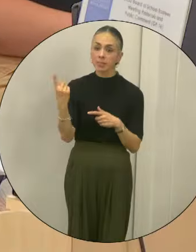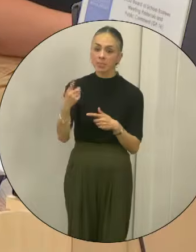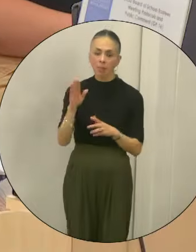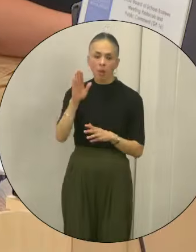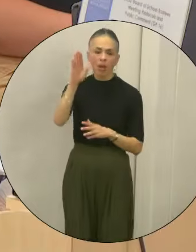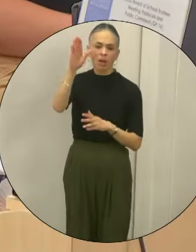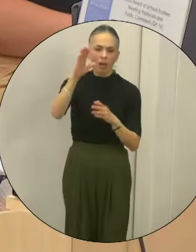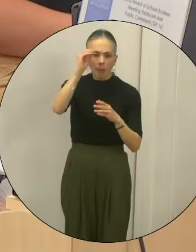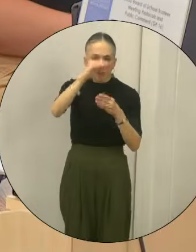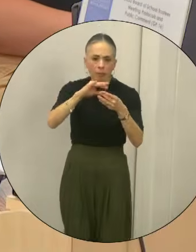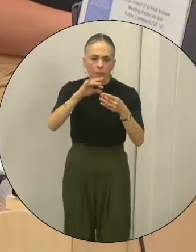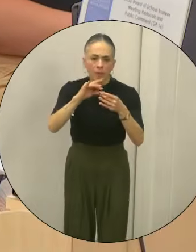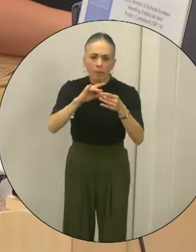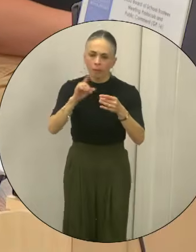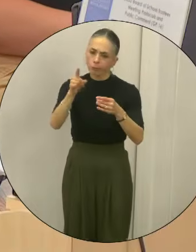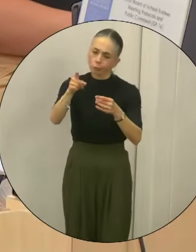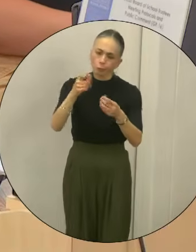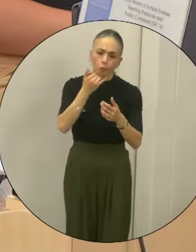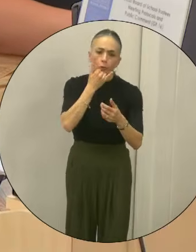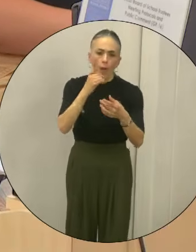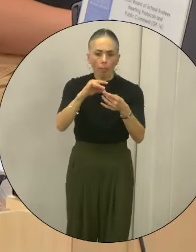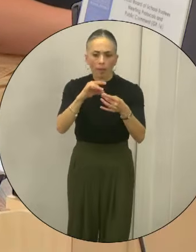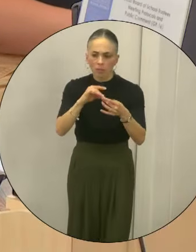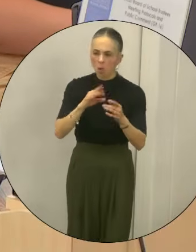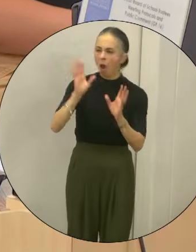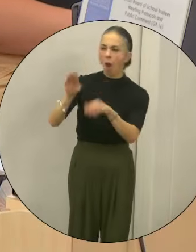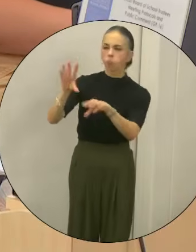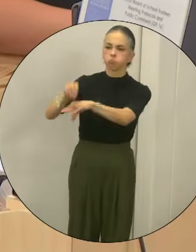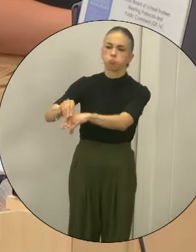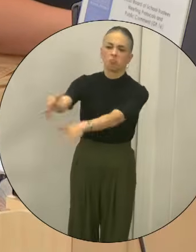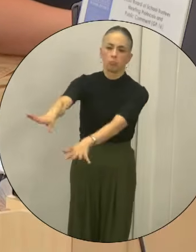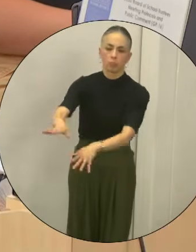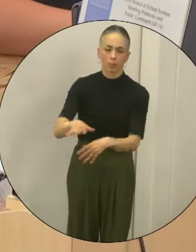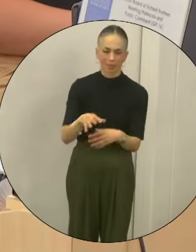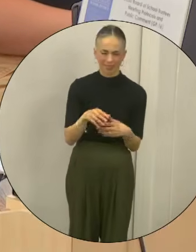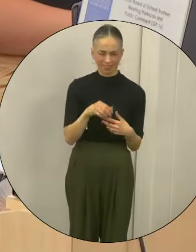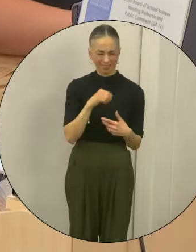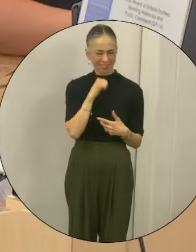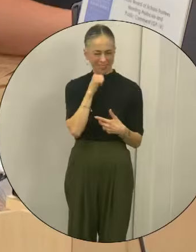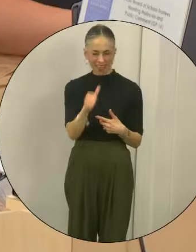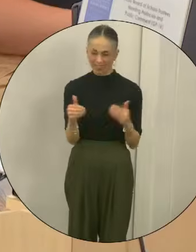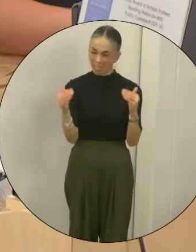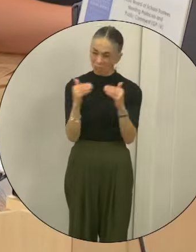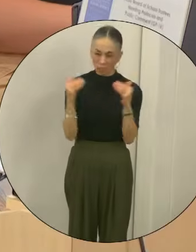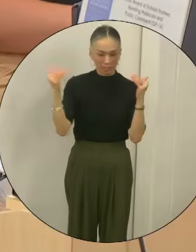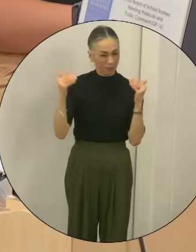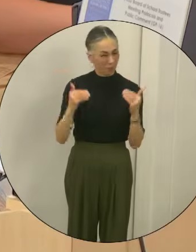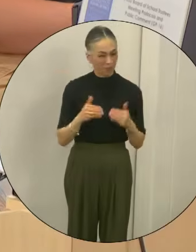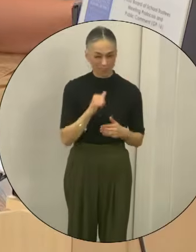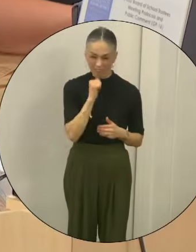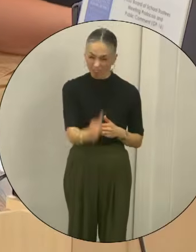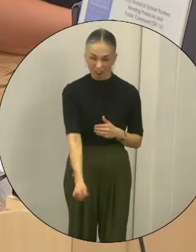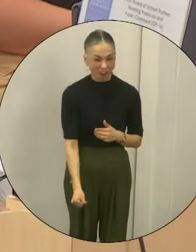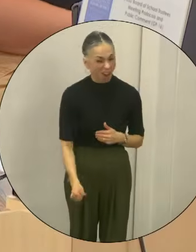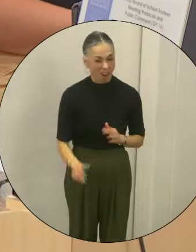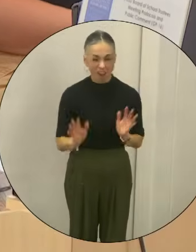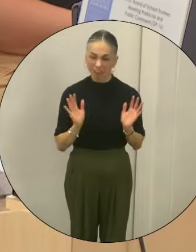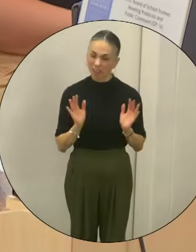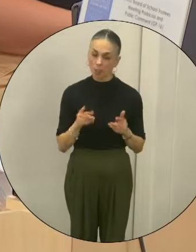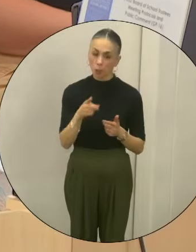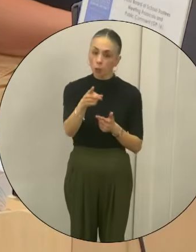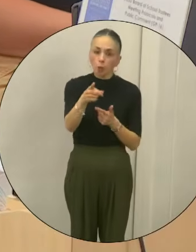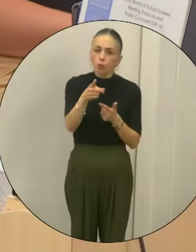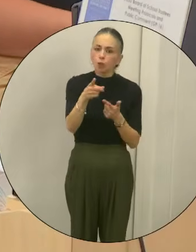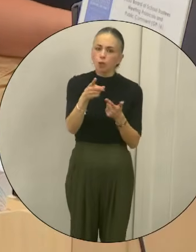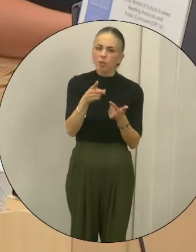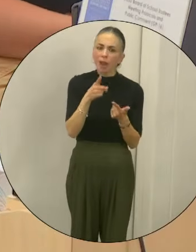of what you guys are not doing, you shut it down. And you know what that is? That's unjustful. That's not justice. It's